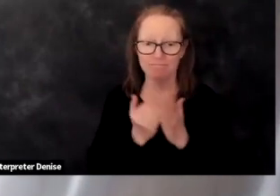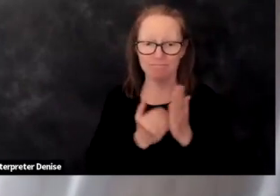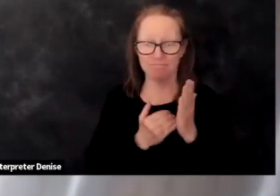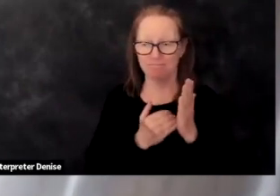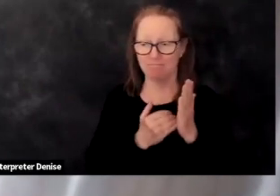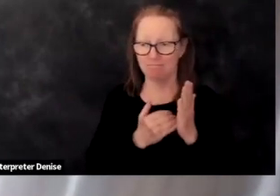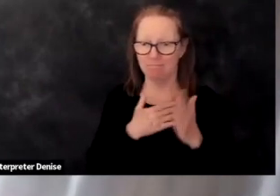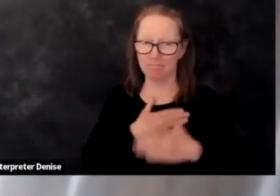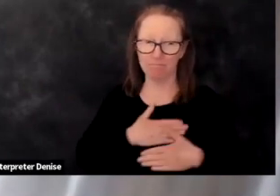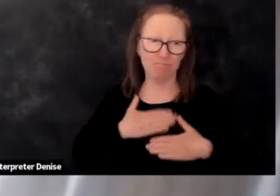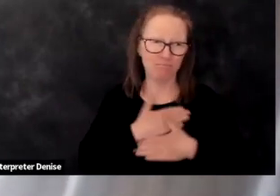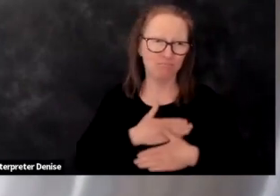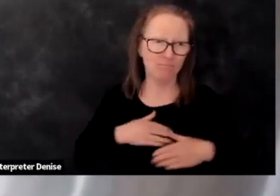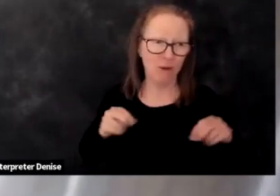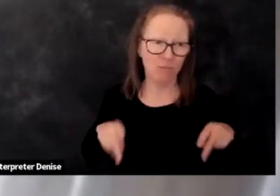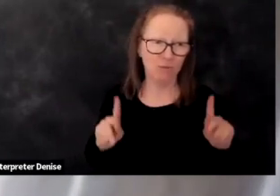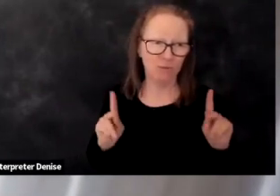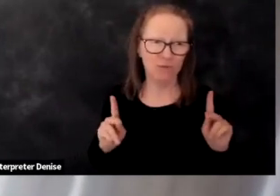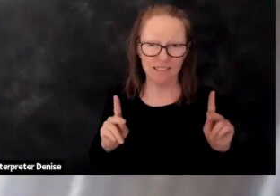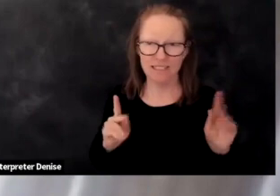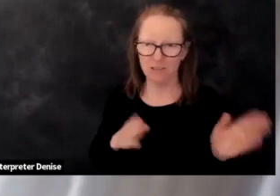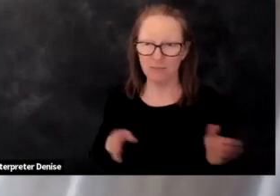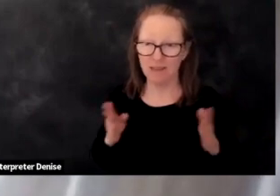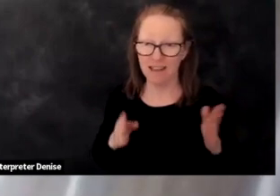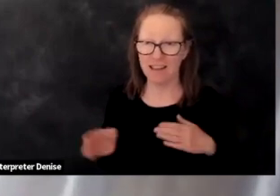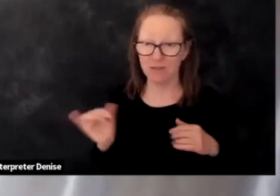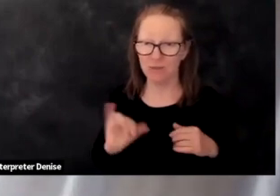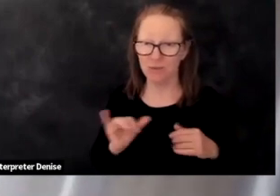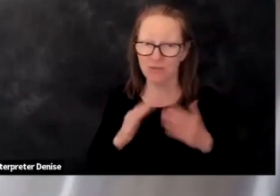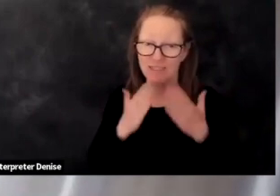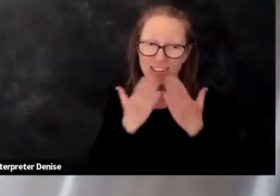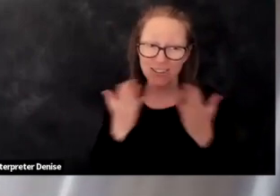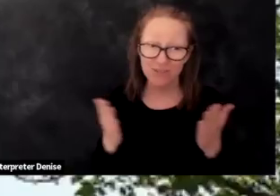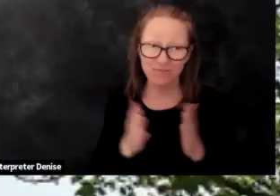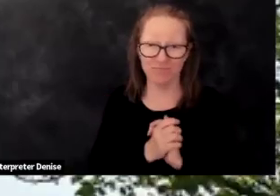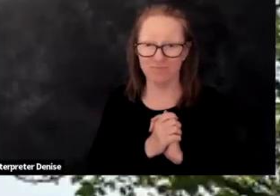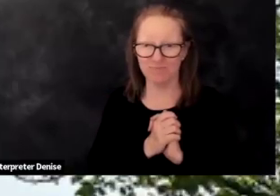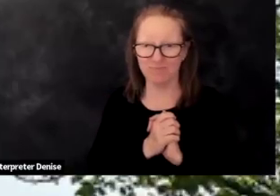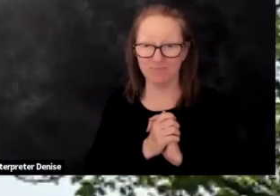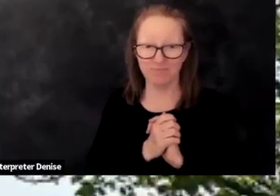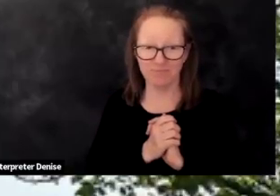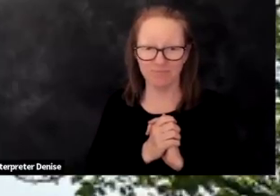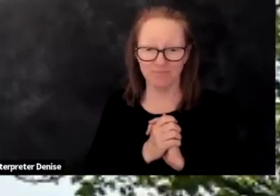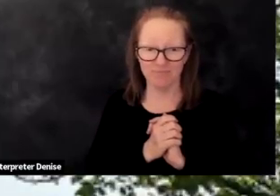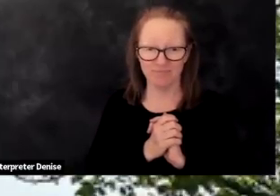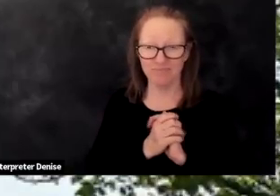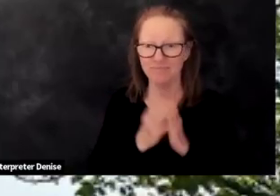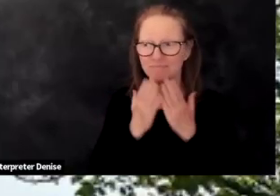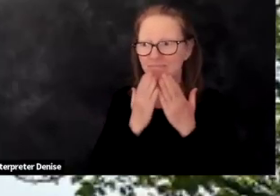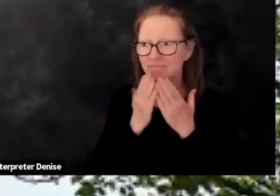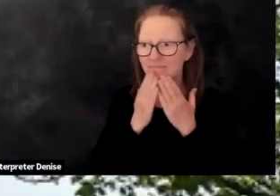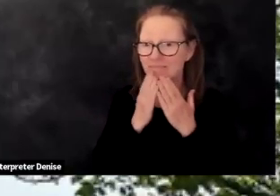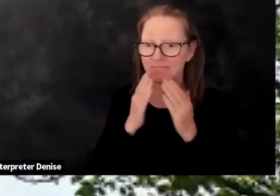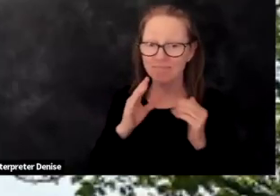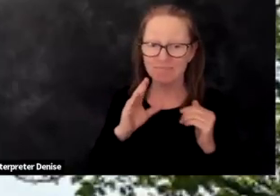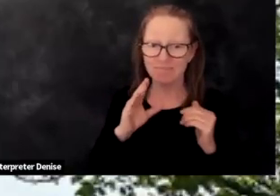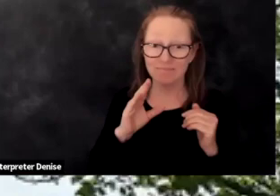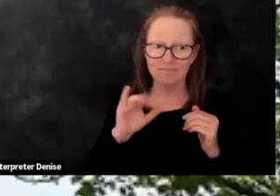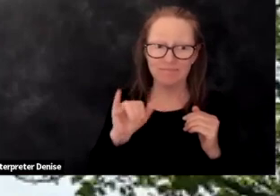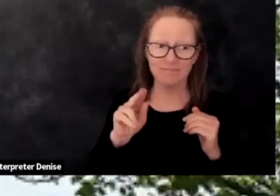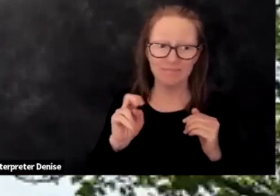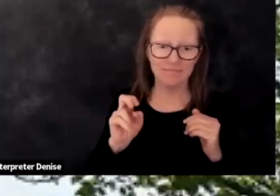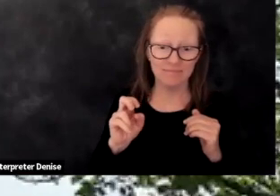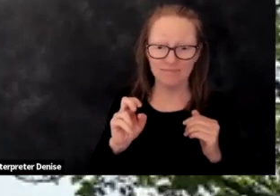to be involved in the planning as well. So thank you. Thanks so much, Janine, and thank you for joining